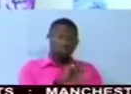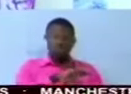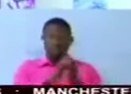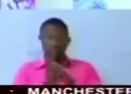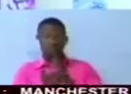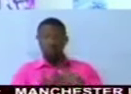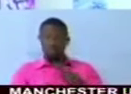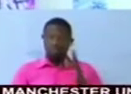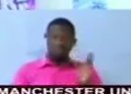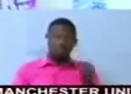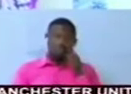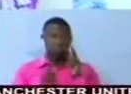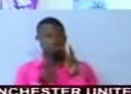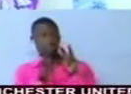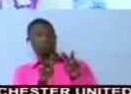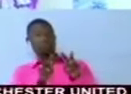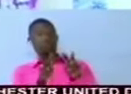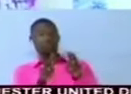go and witness the case.